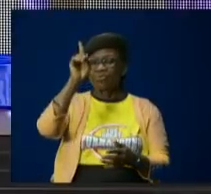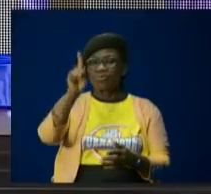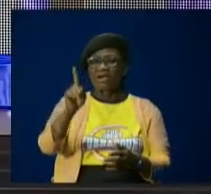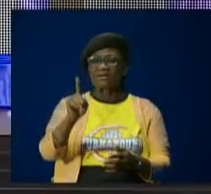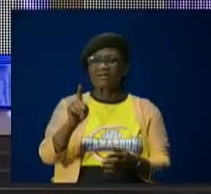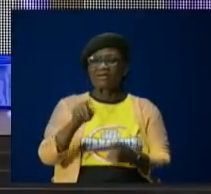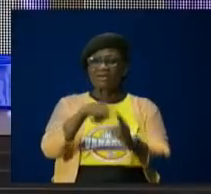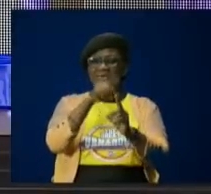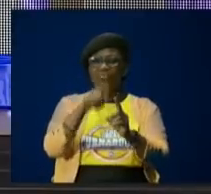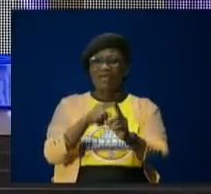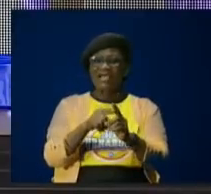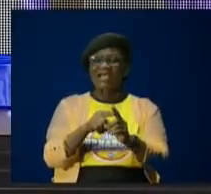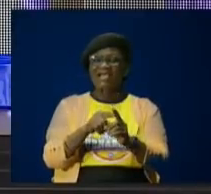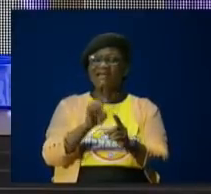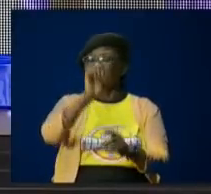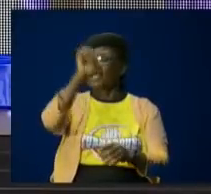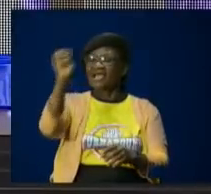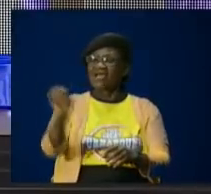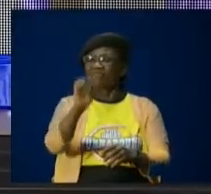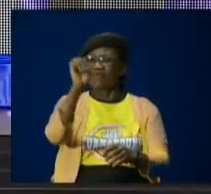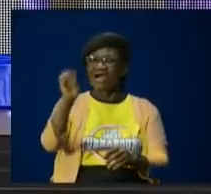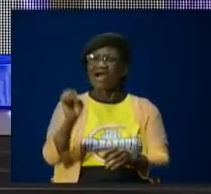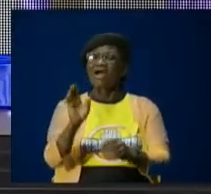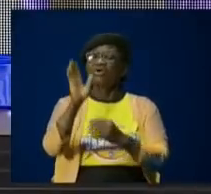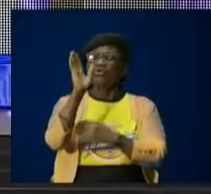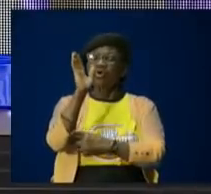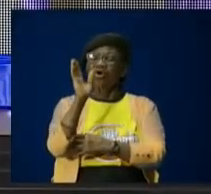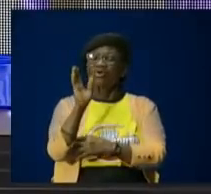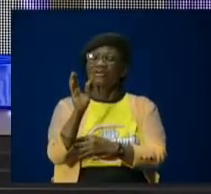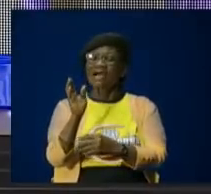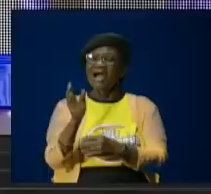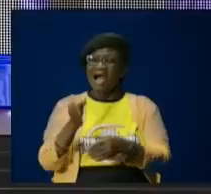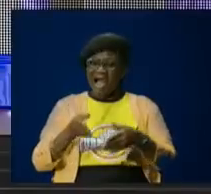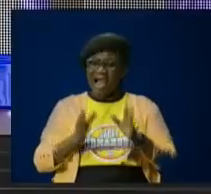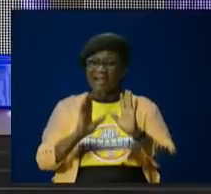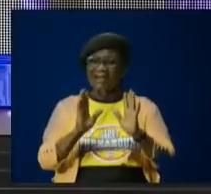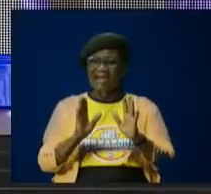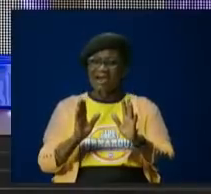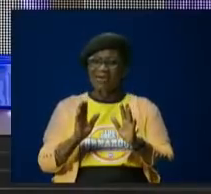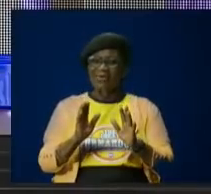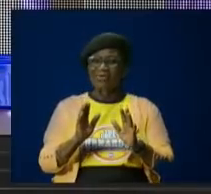Whenever God allows a storm to come your way,